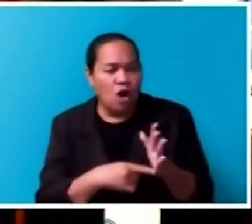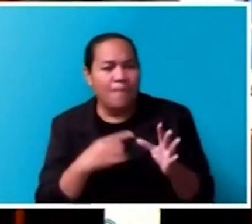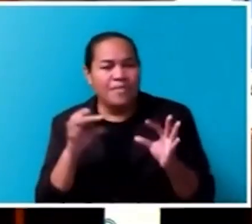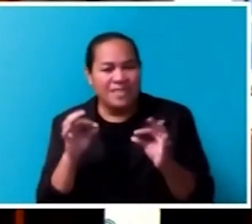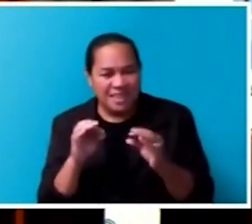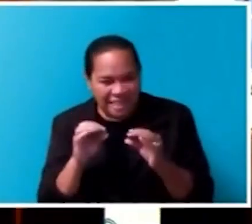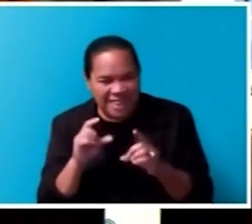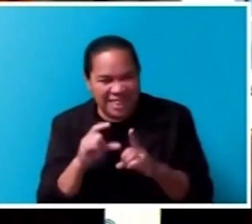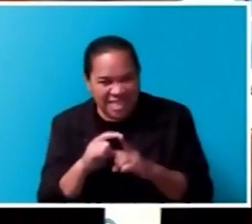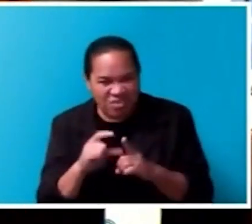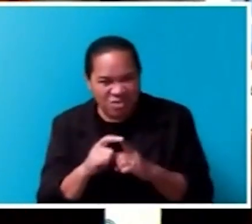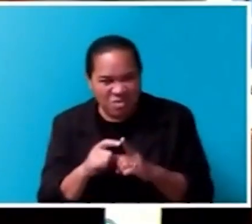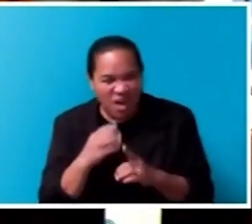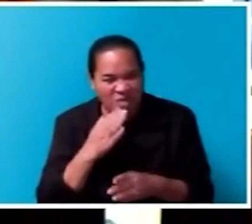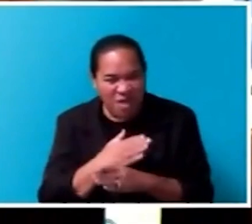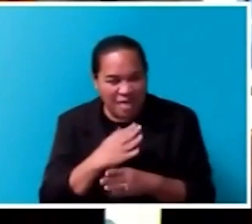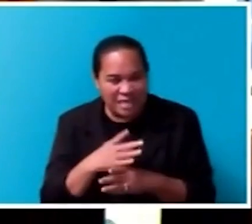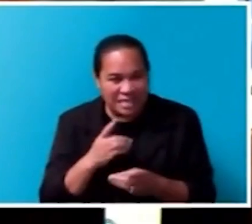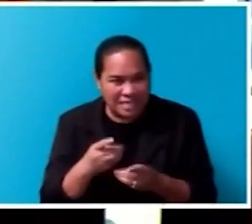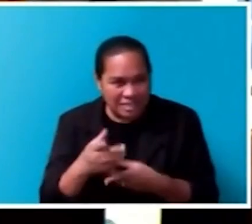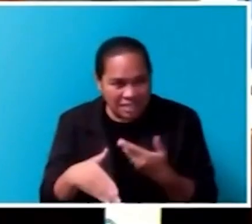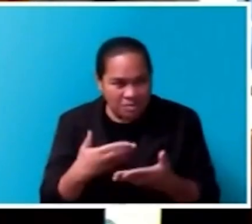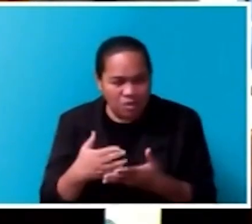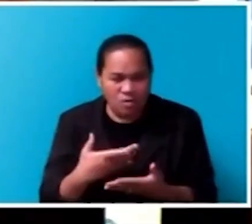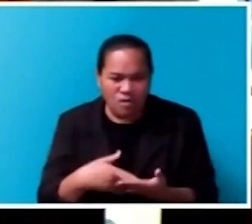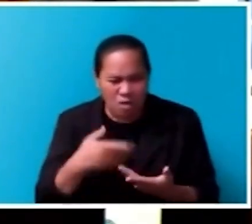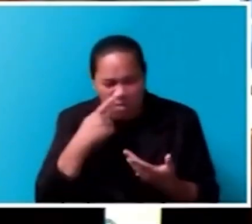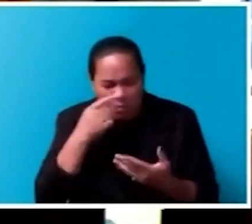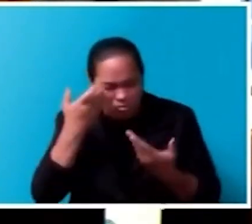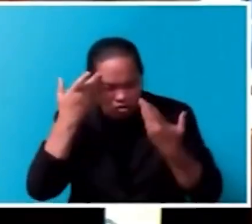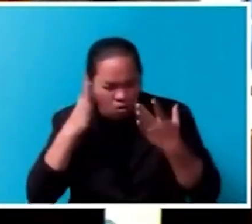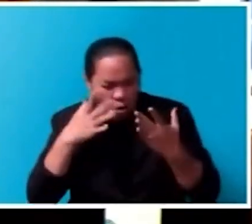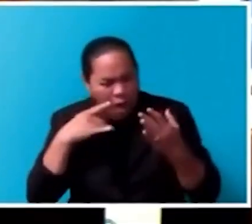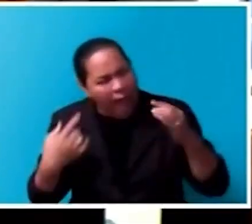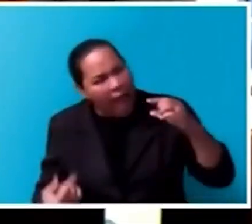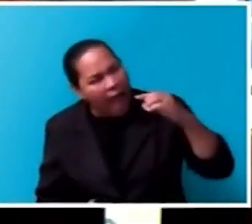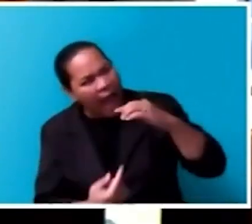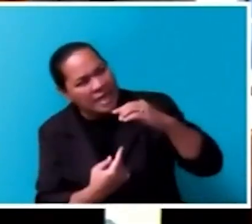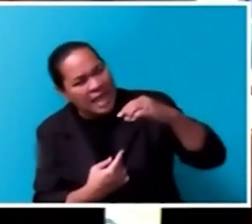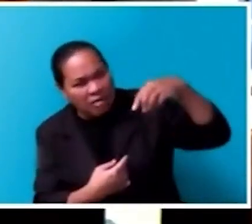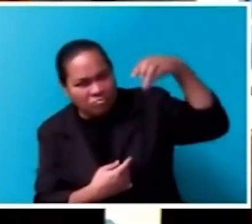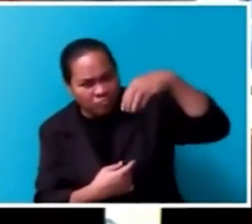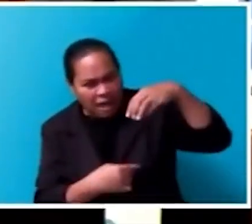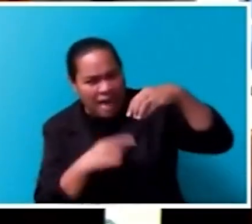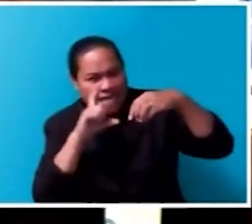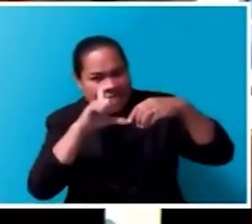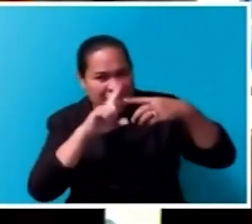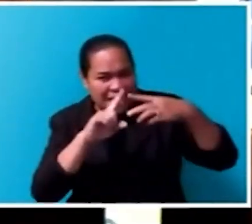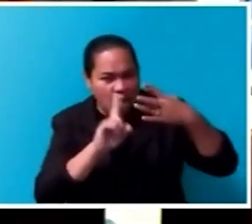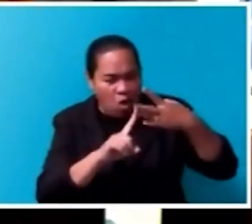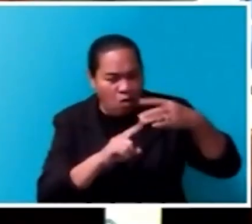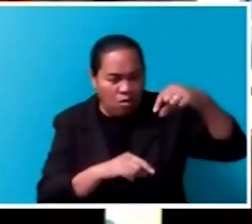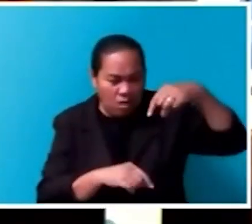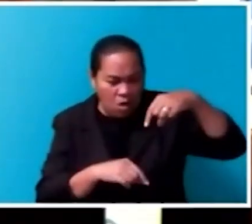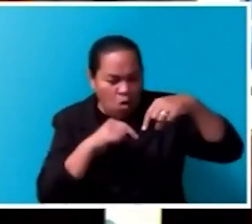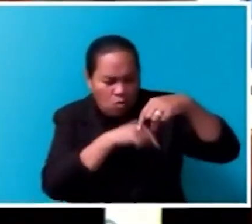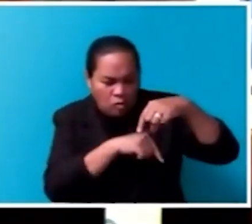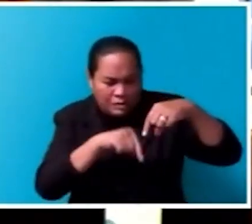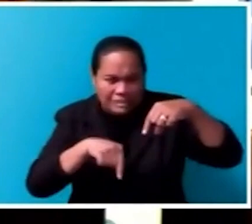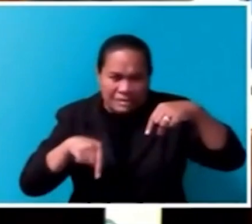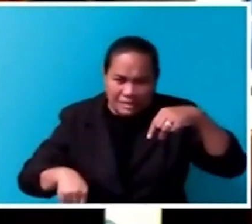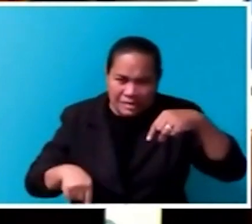where they are actually stepping into the foot, on the foot of the CEOs. There's a lot of confusion. Sometimes for the